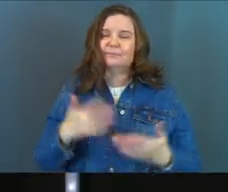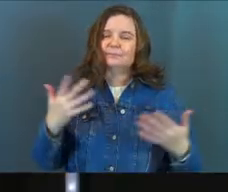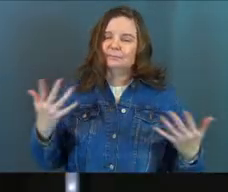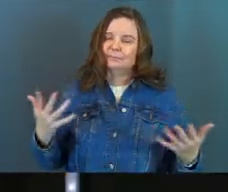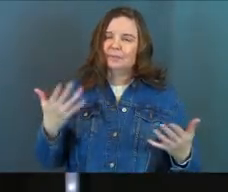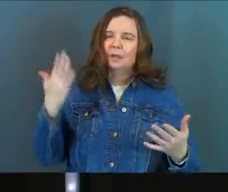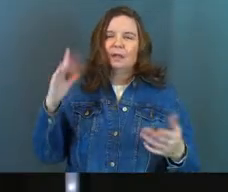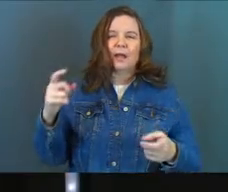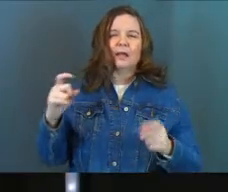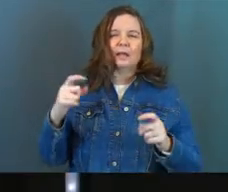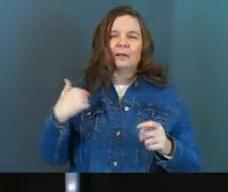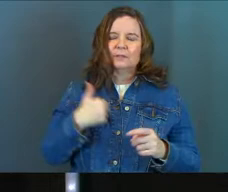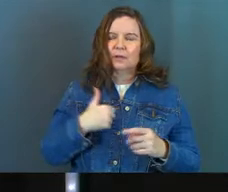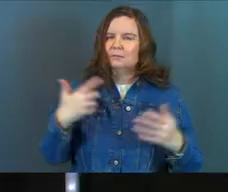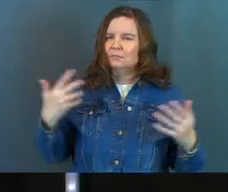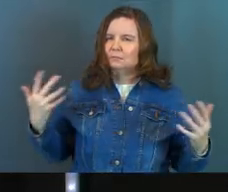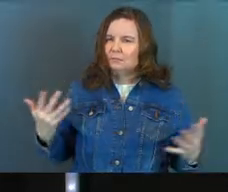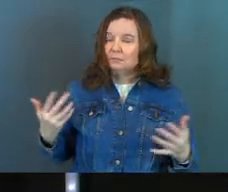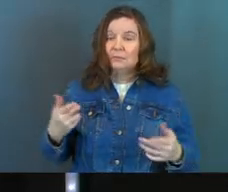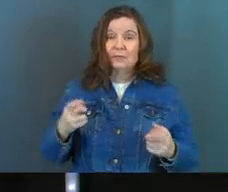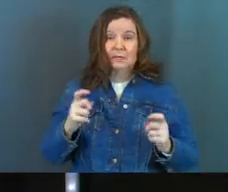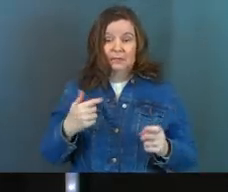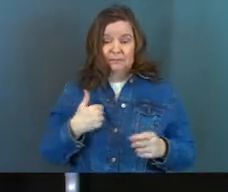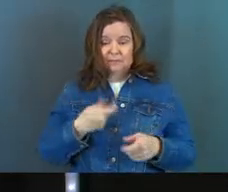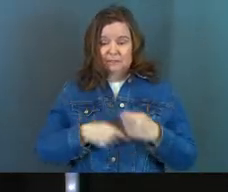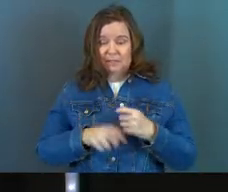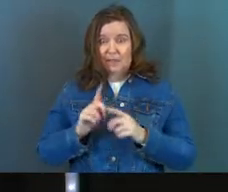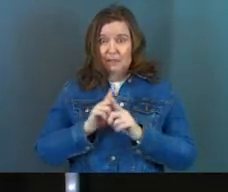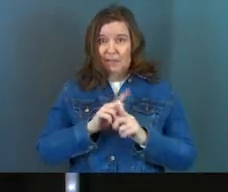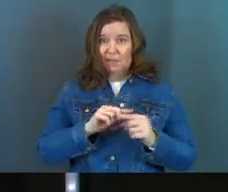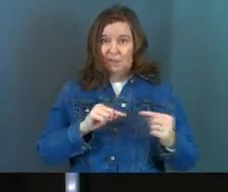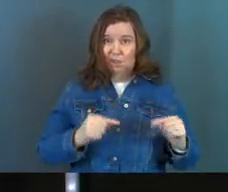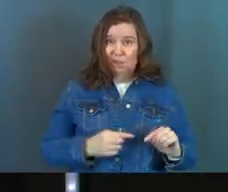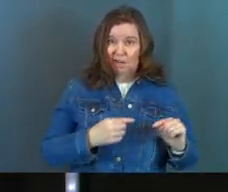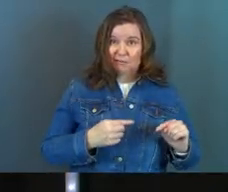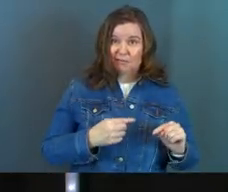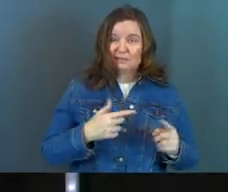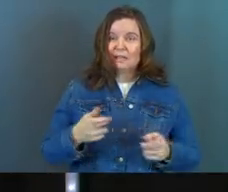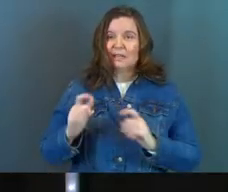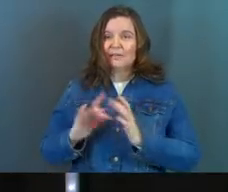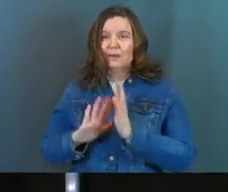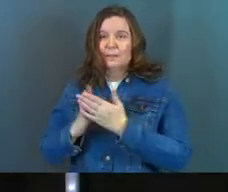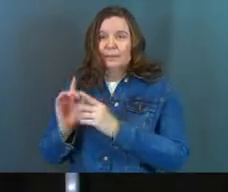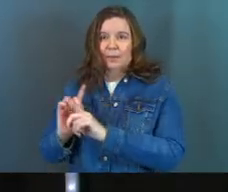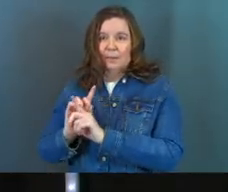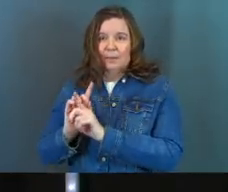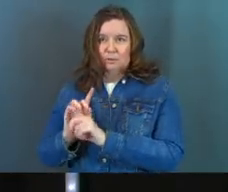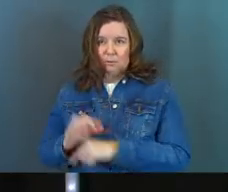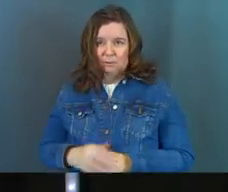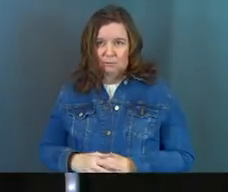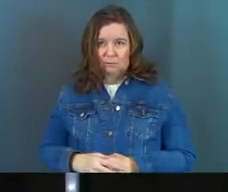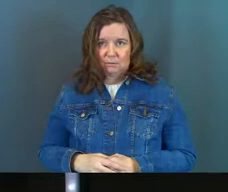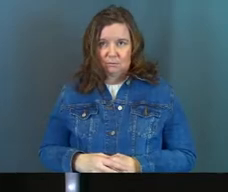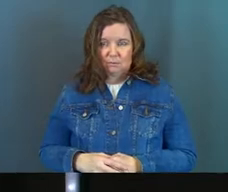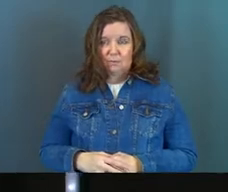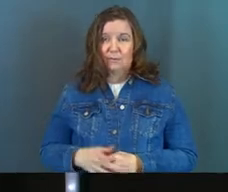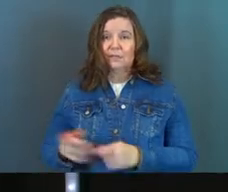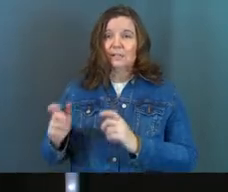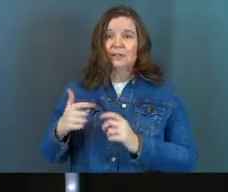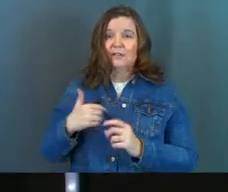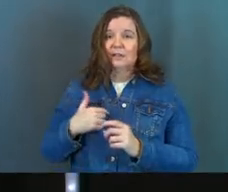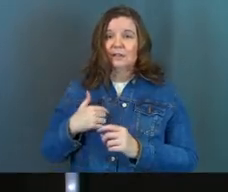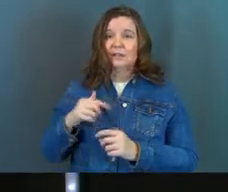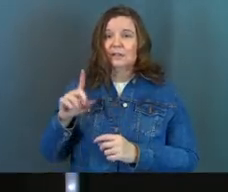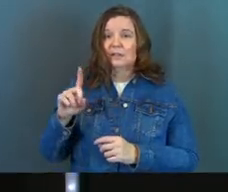So what does God give us? God gives us, instead of the mentor of misery, he gives us biblical mentors. He gives